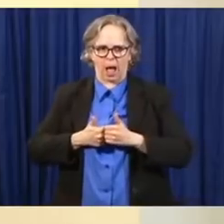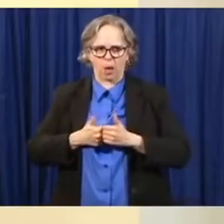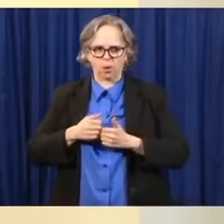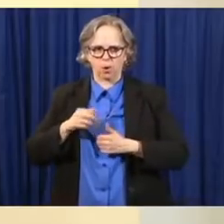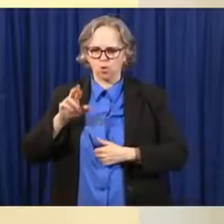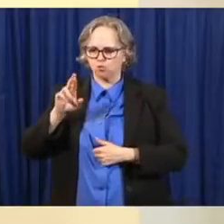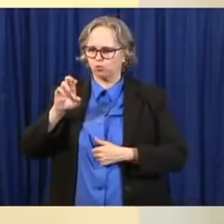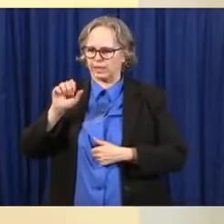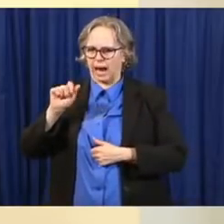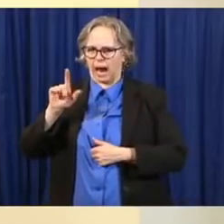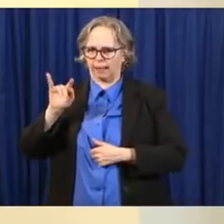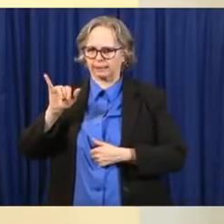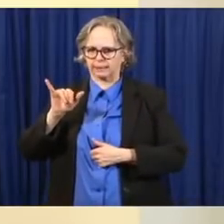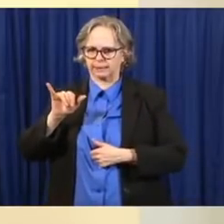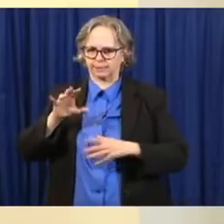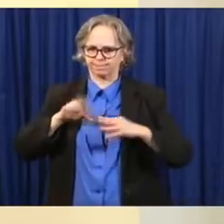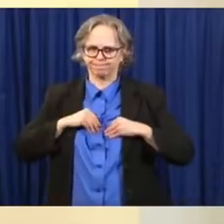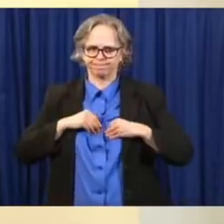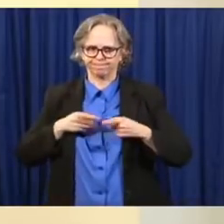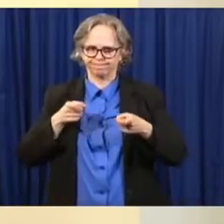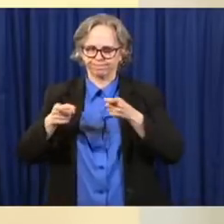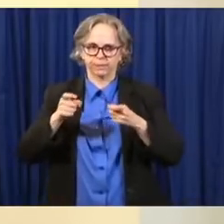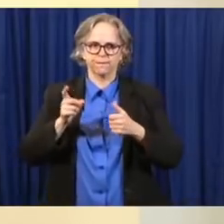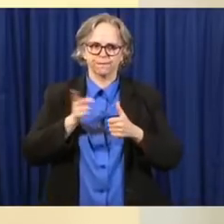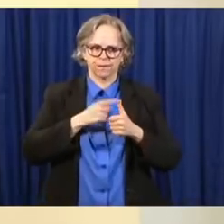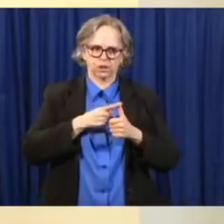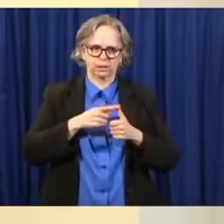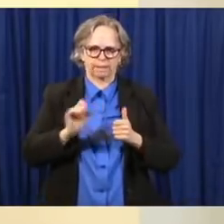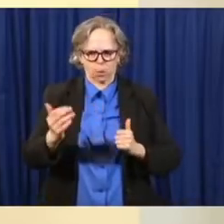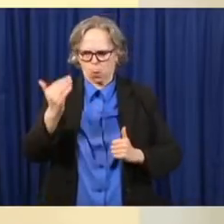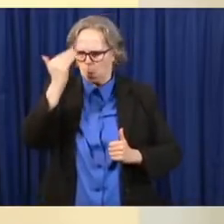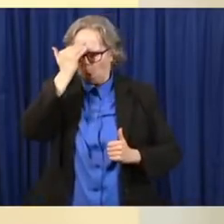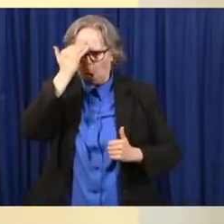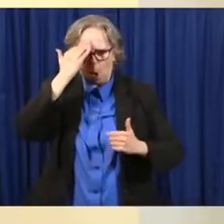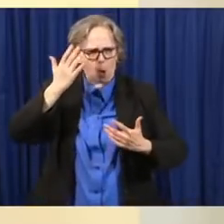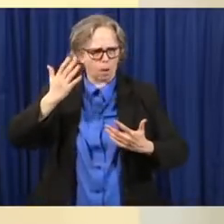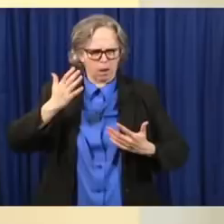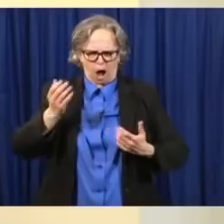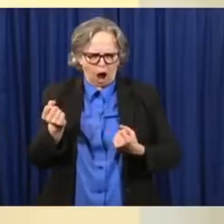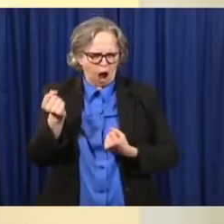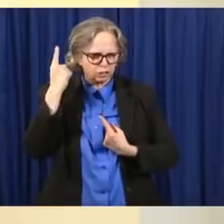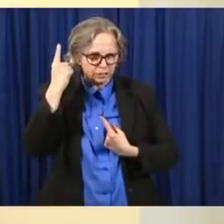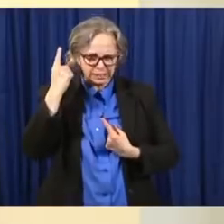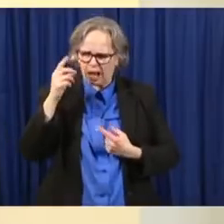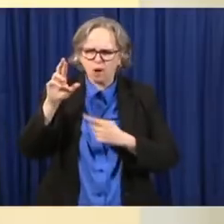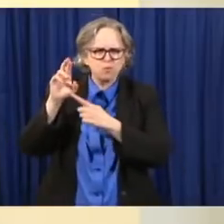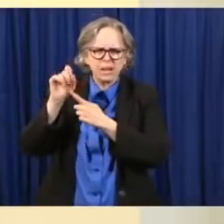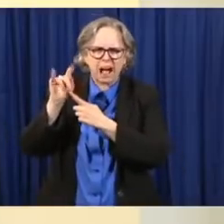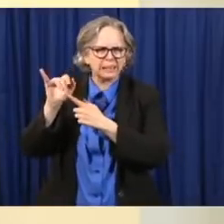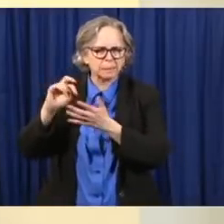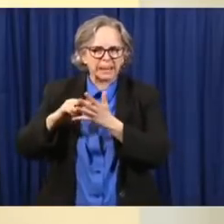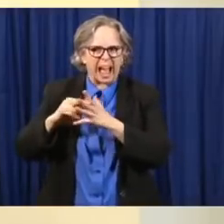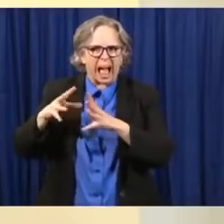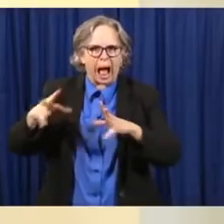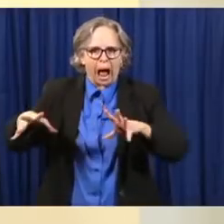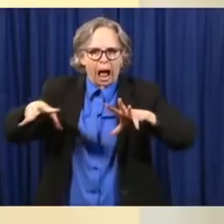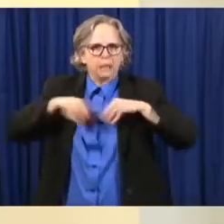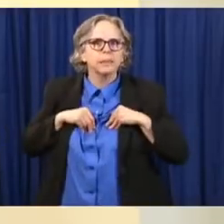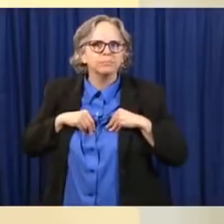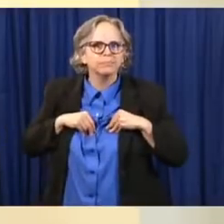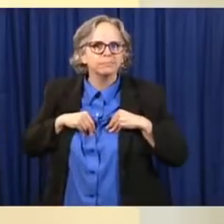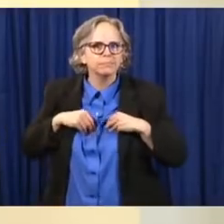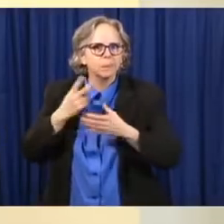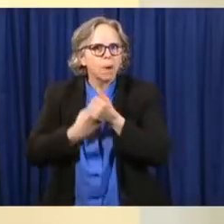the ground you stand on, and you have to accept it. You can't wish it away. You can't push it away. And the people